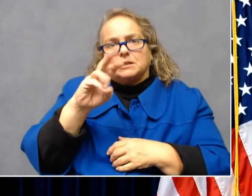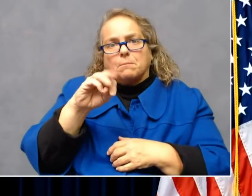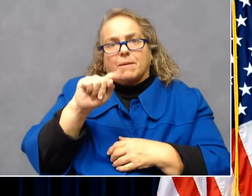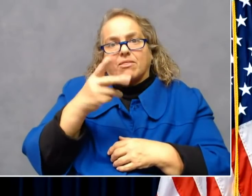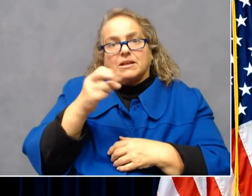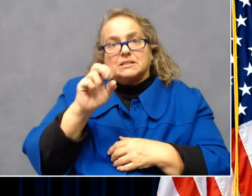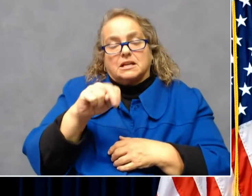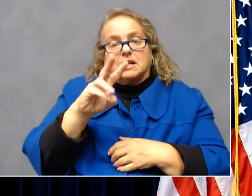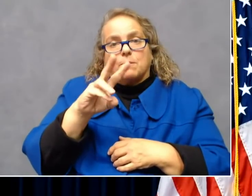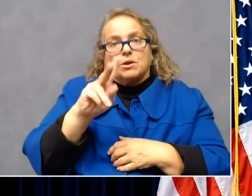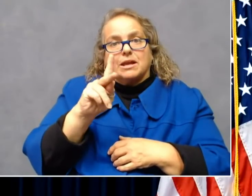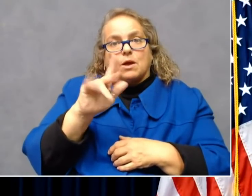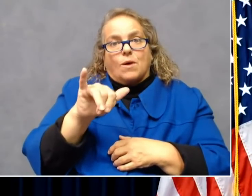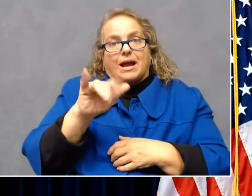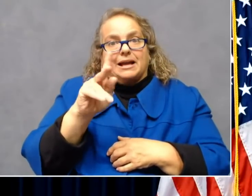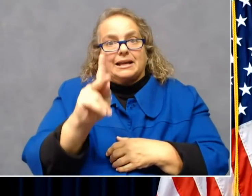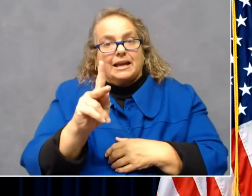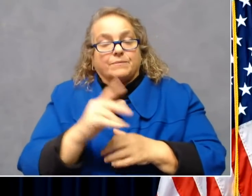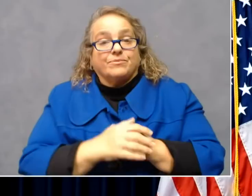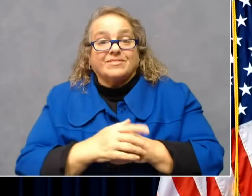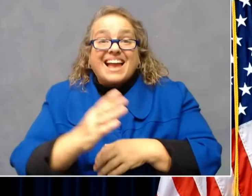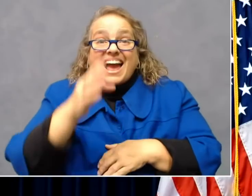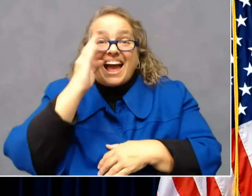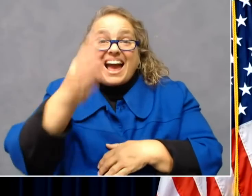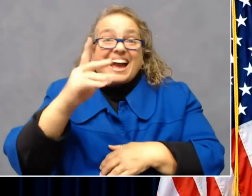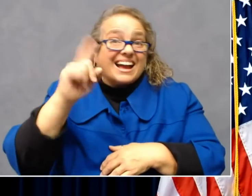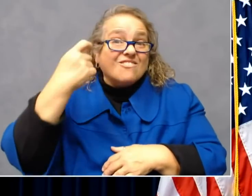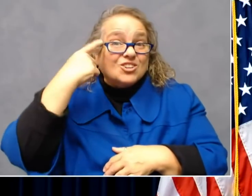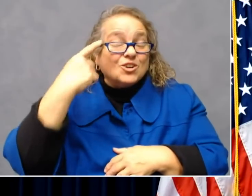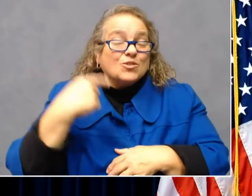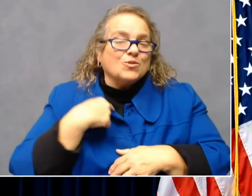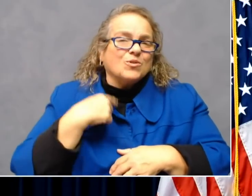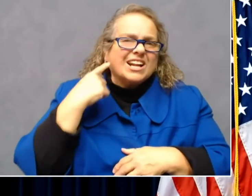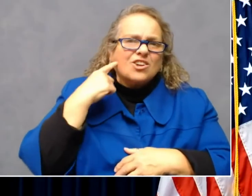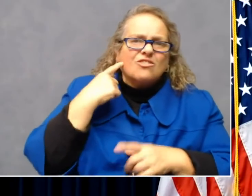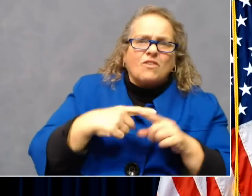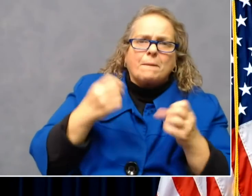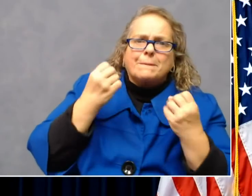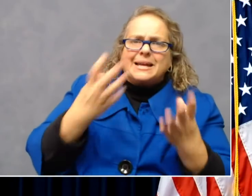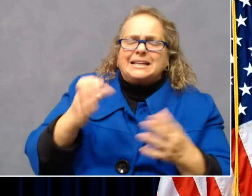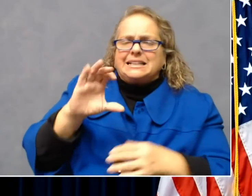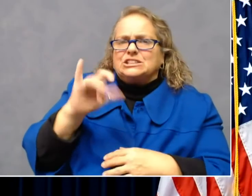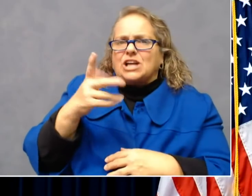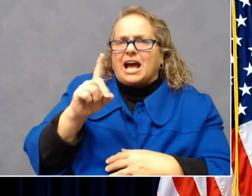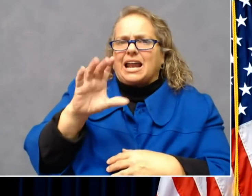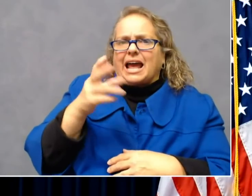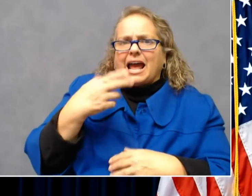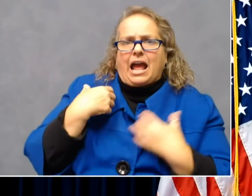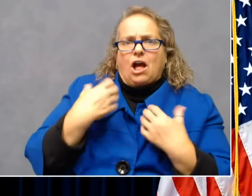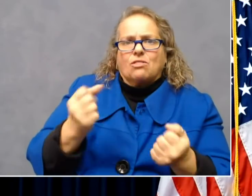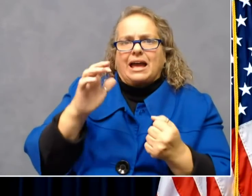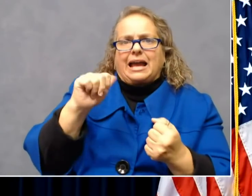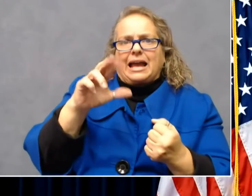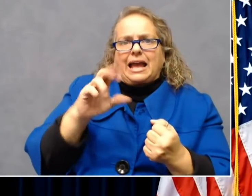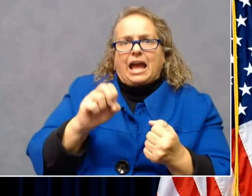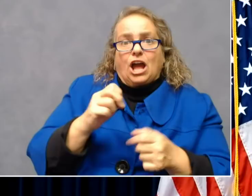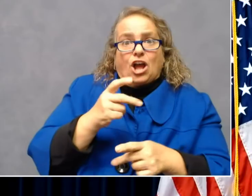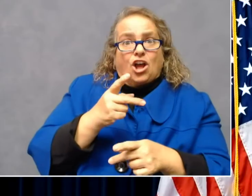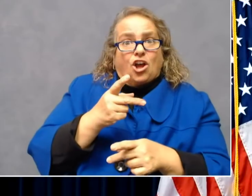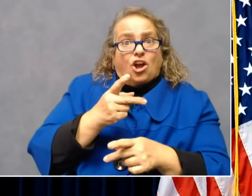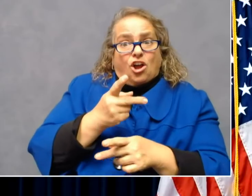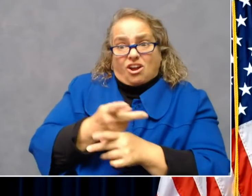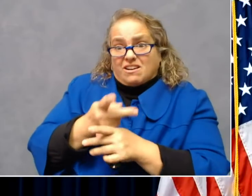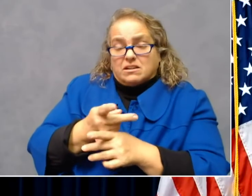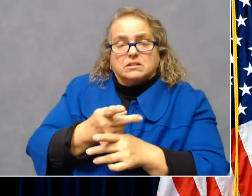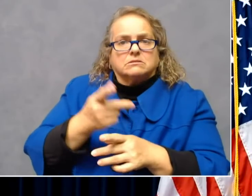Hi, Governor. We are hearing from several child care facilities that are struggling or having to close down completely. So especially right now when the